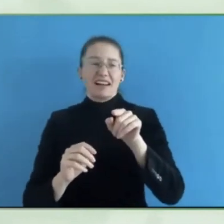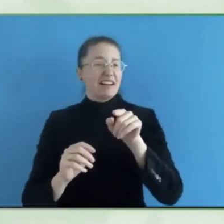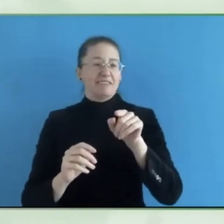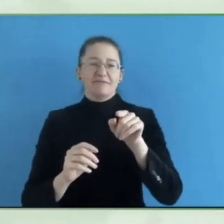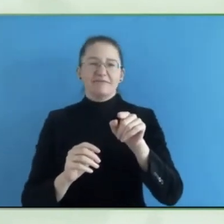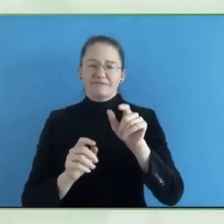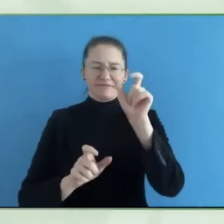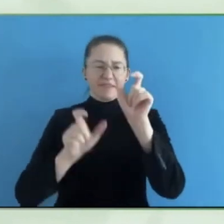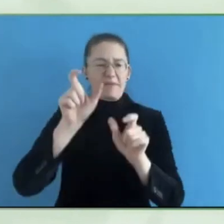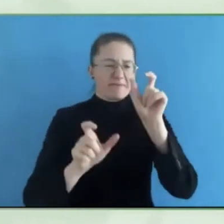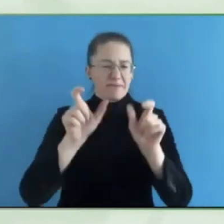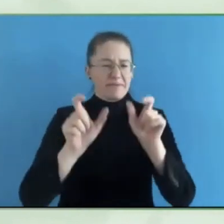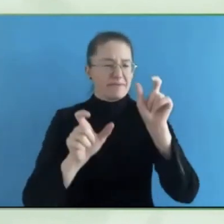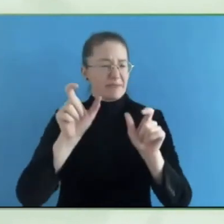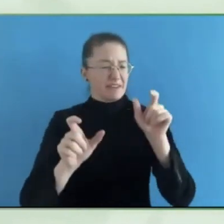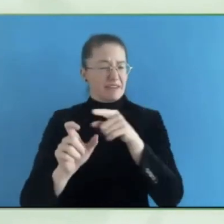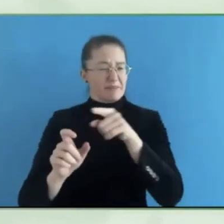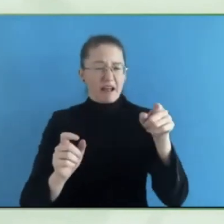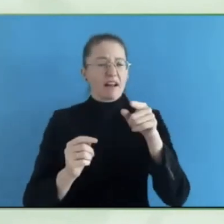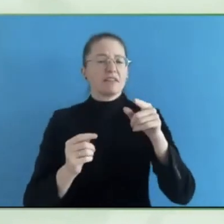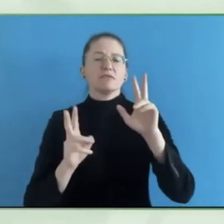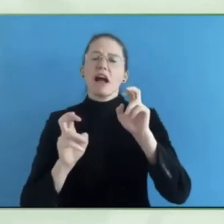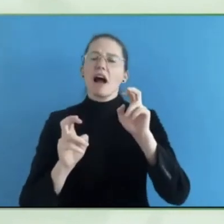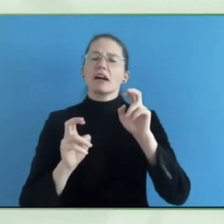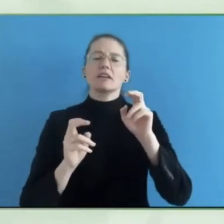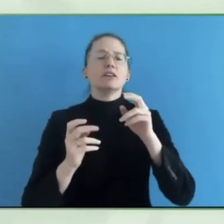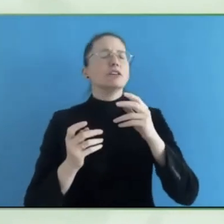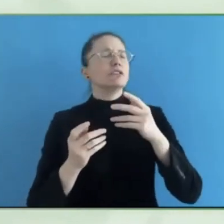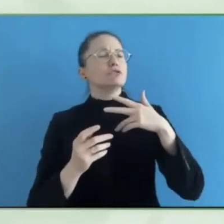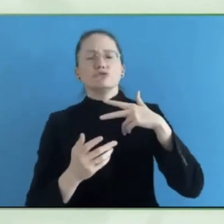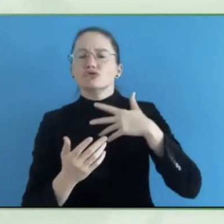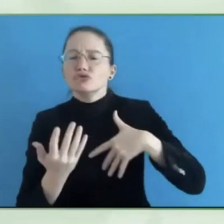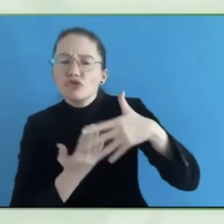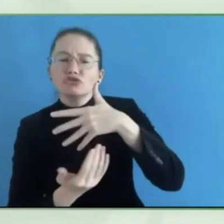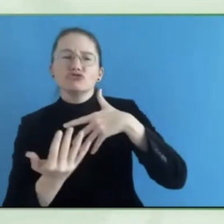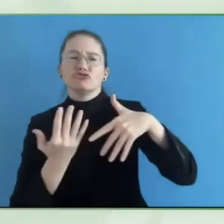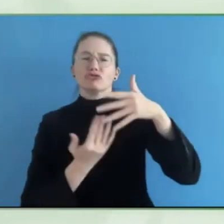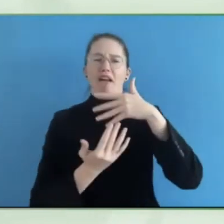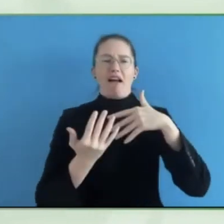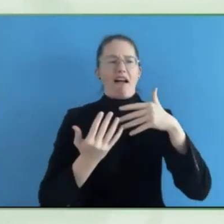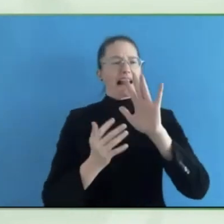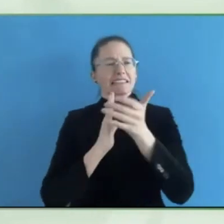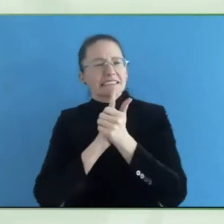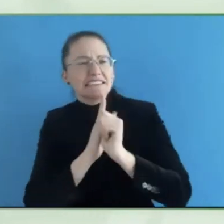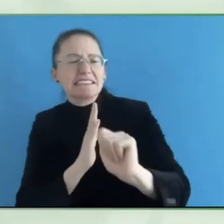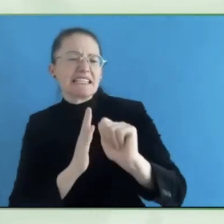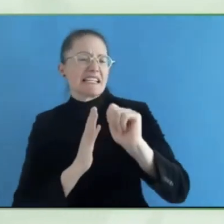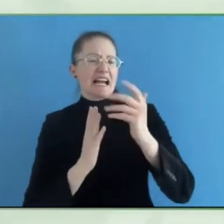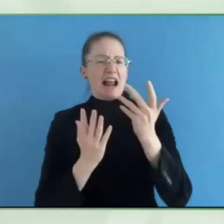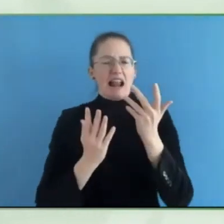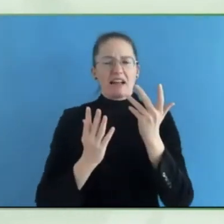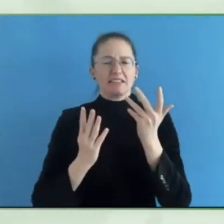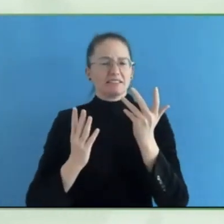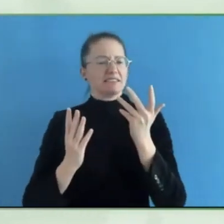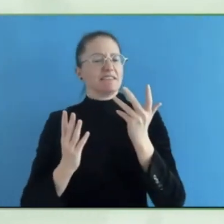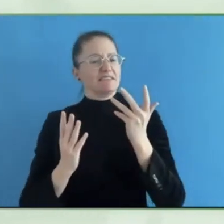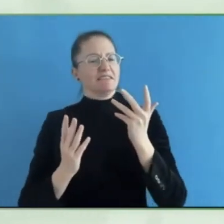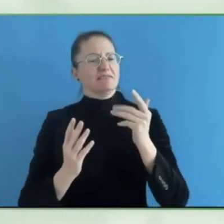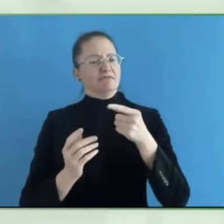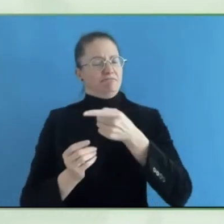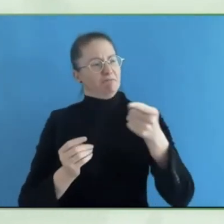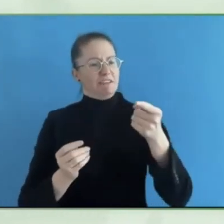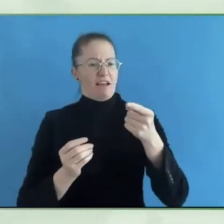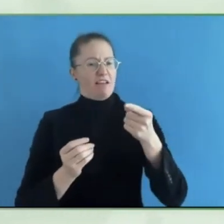brings their job, and that opportunity they solve themselves. We also